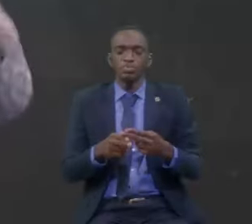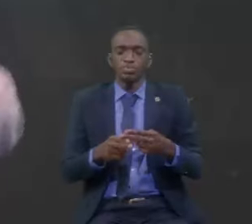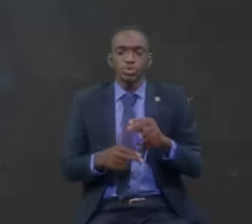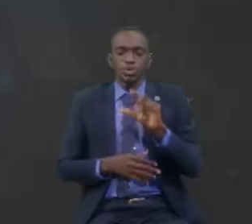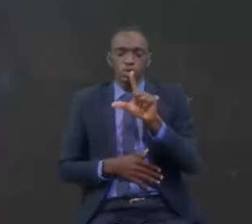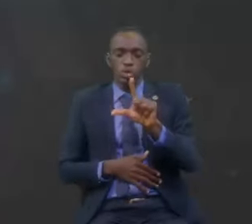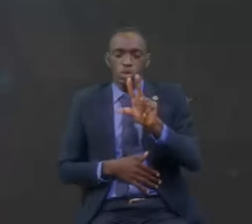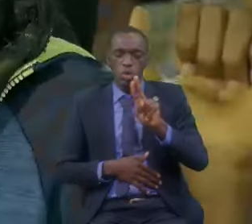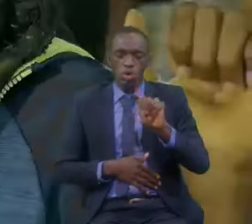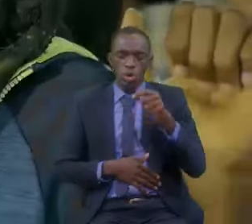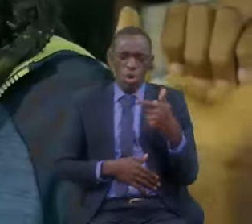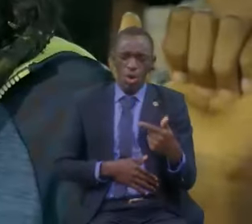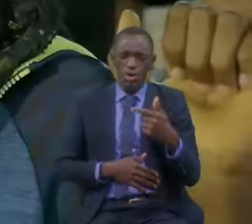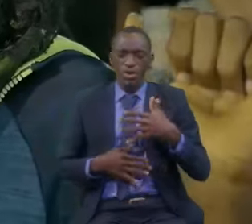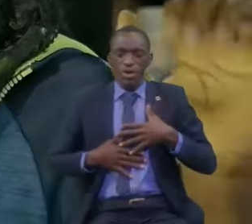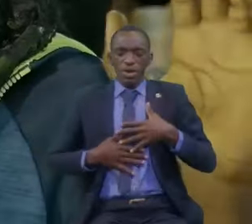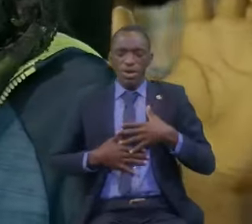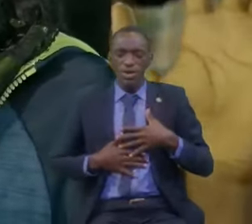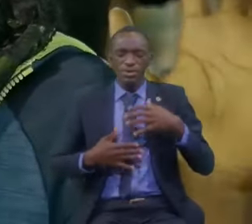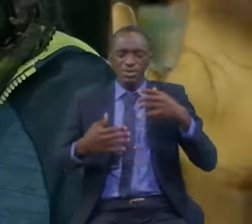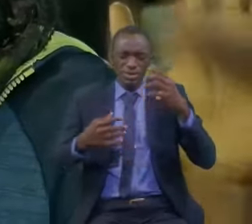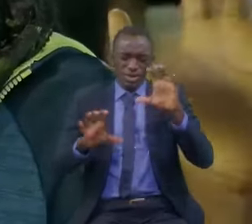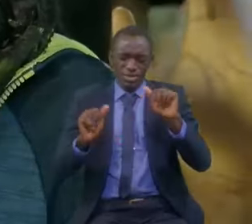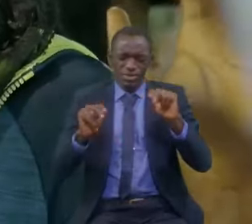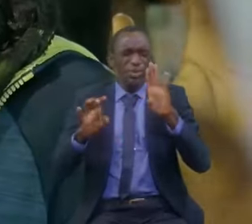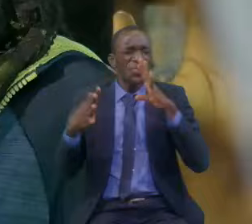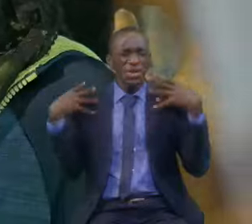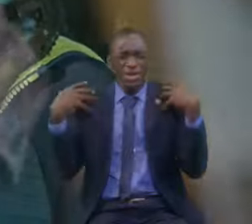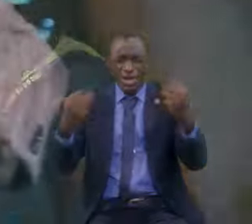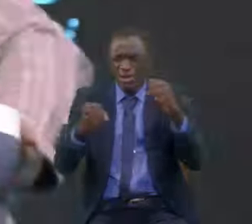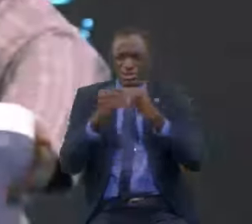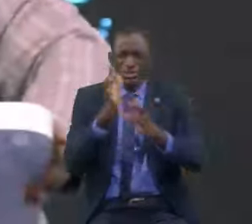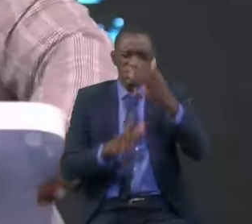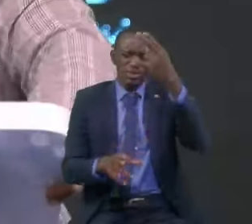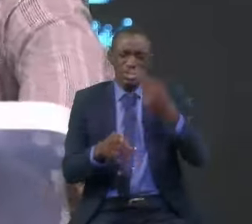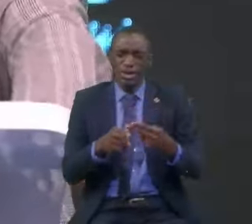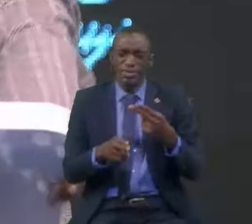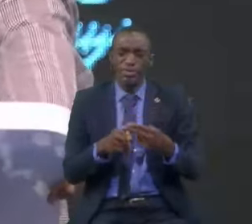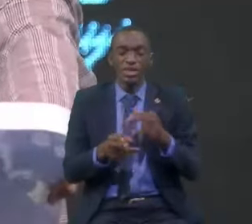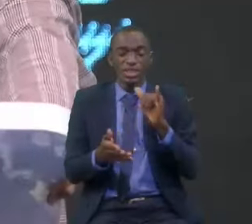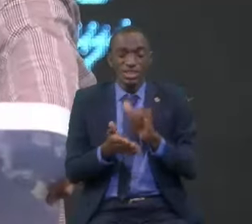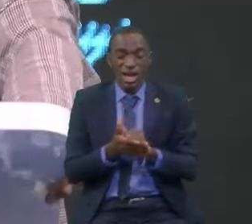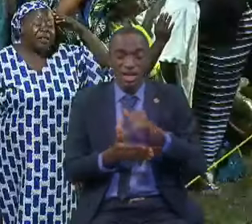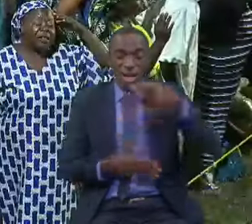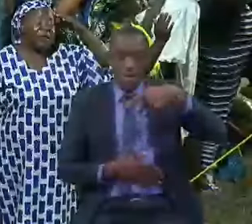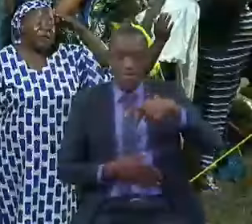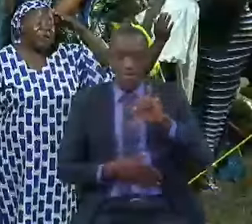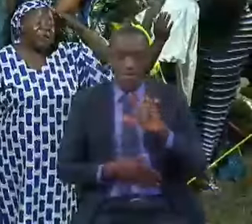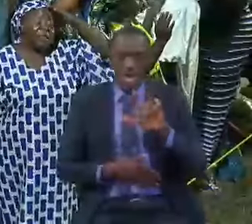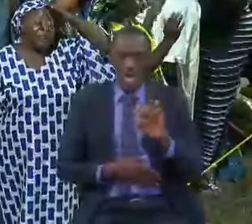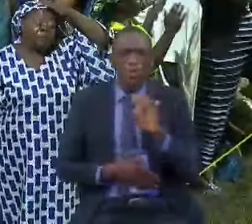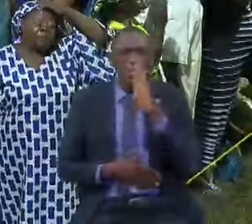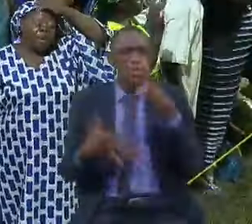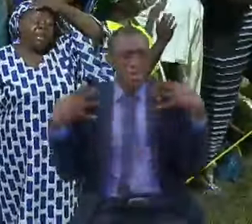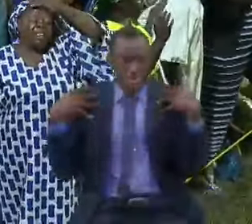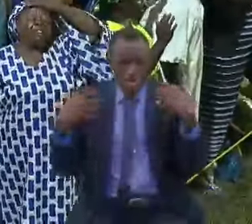healed in Jesus name that pile be healed in Jesus